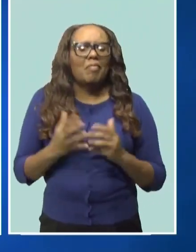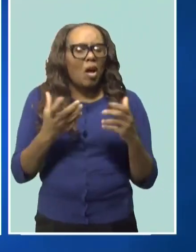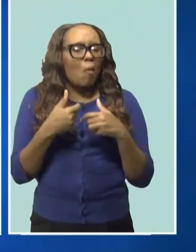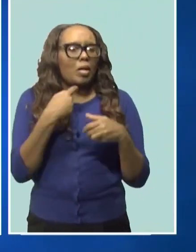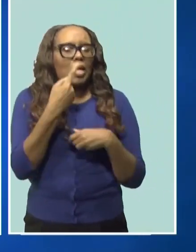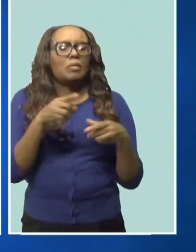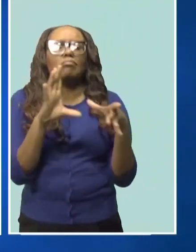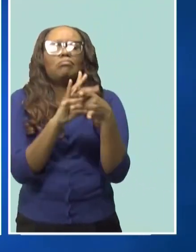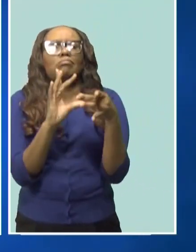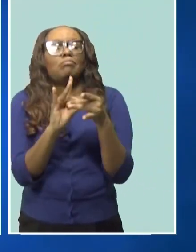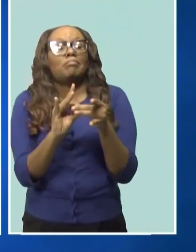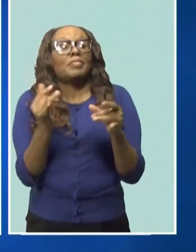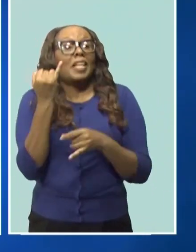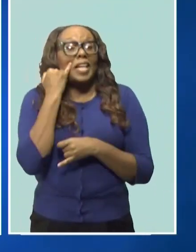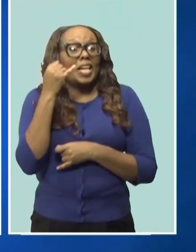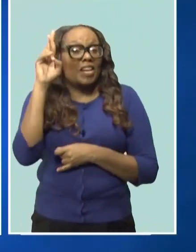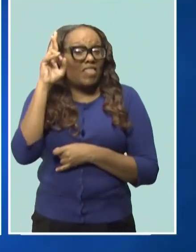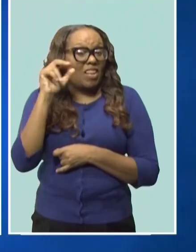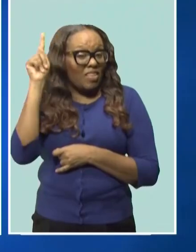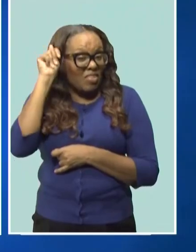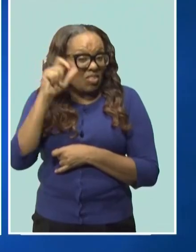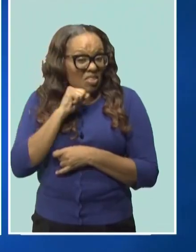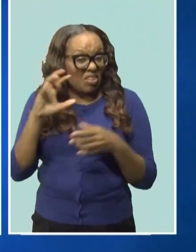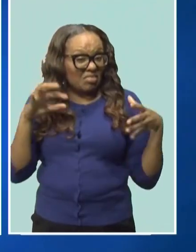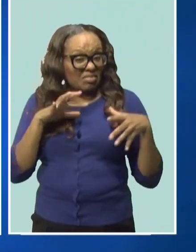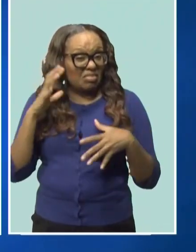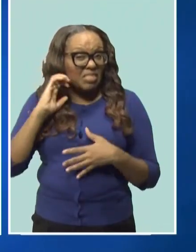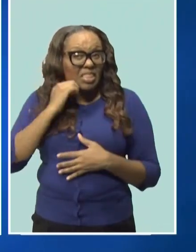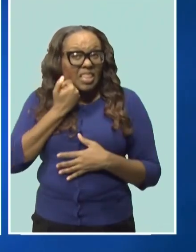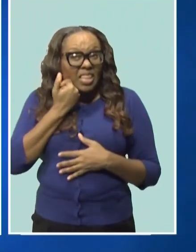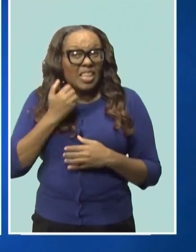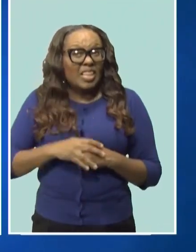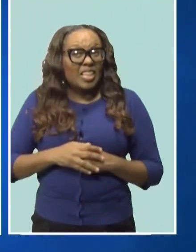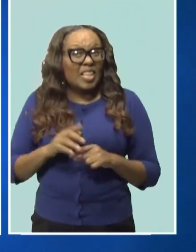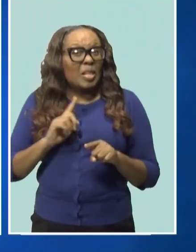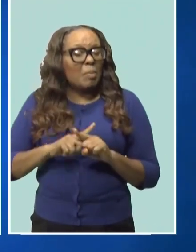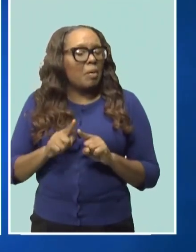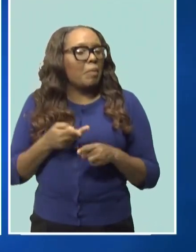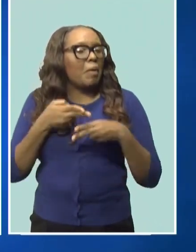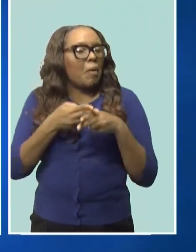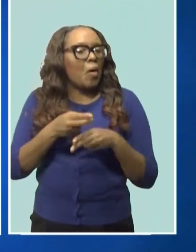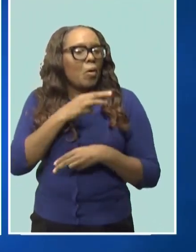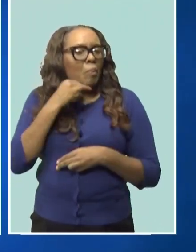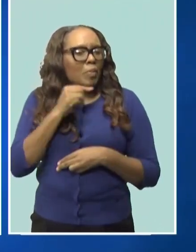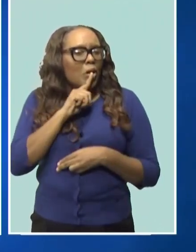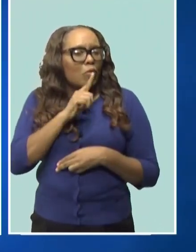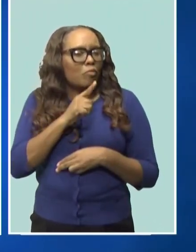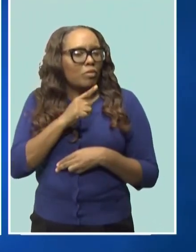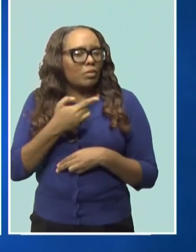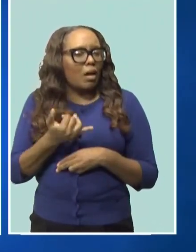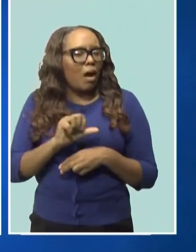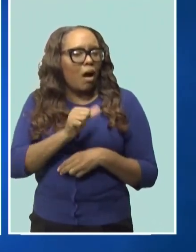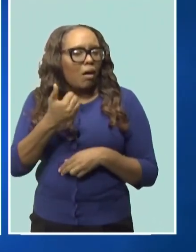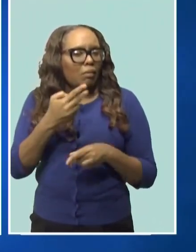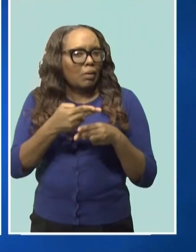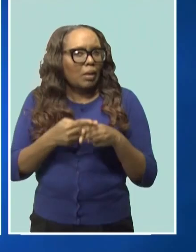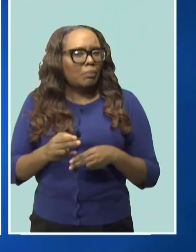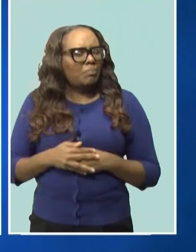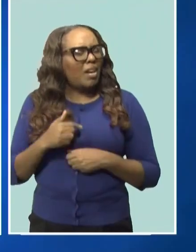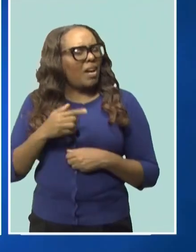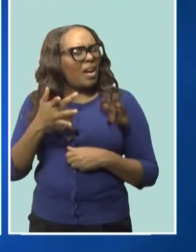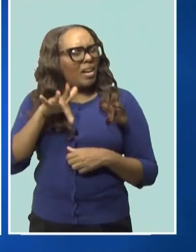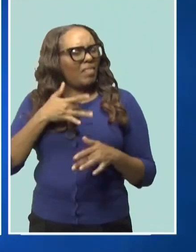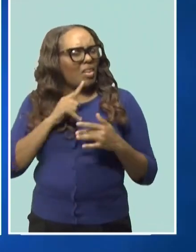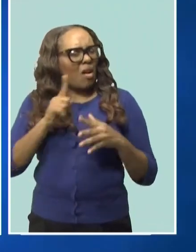right? If Ralph found this shame, he will call me a bad man. I tell you. You feel so? He might feel to come back